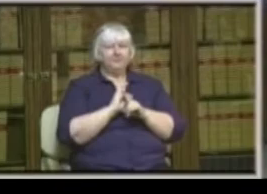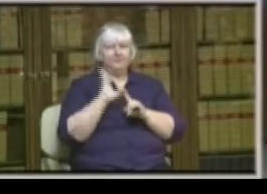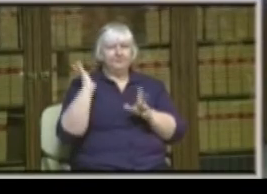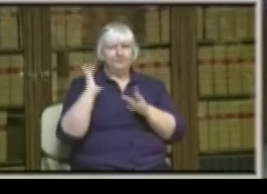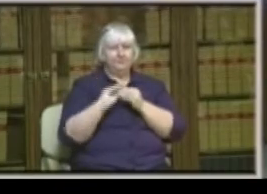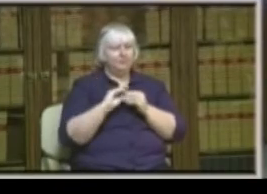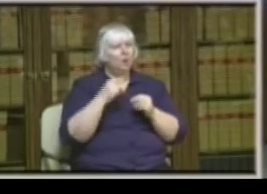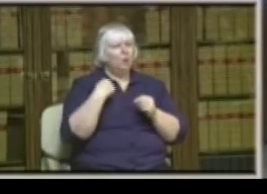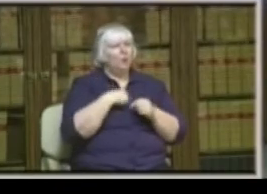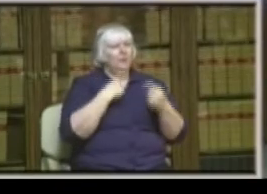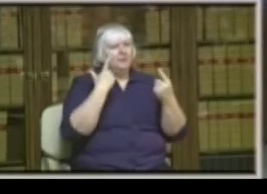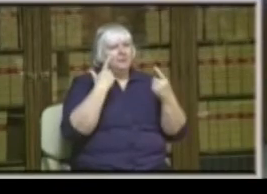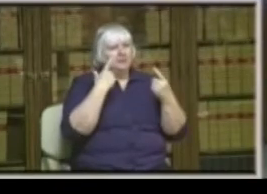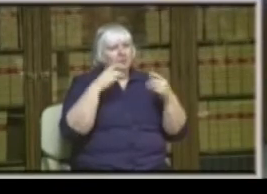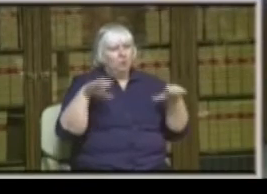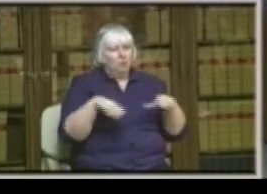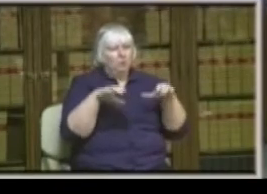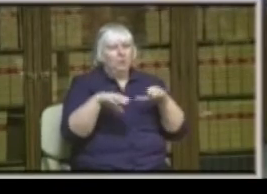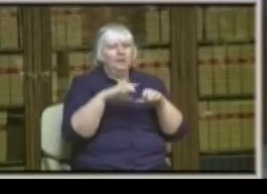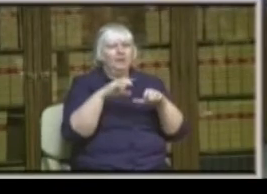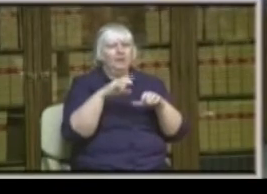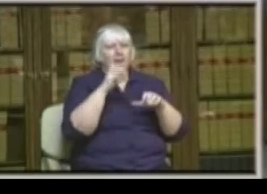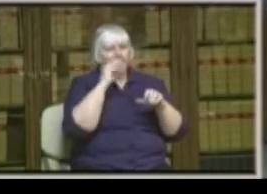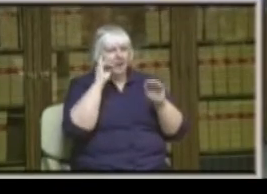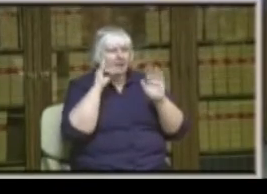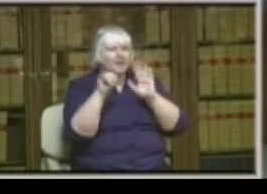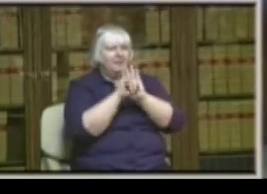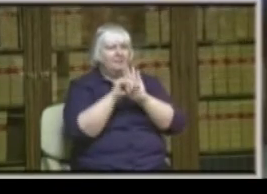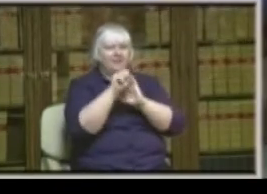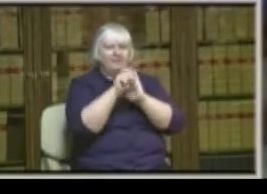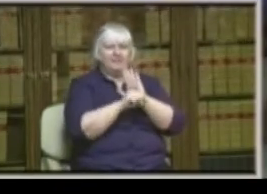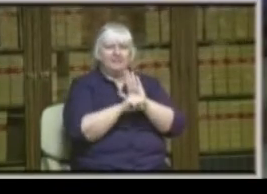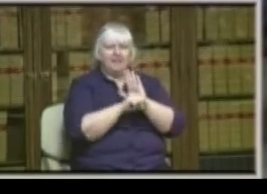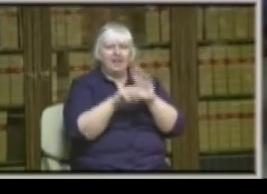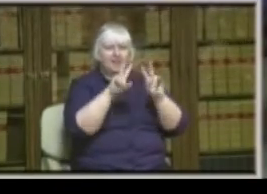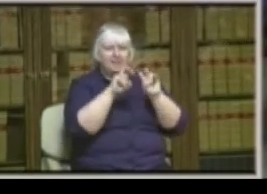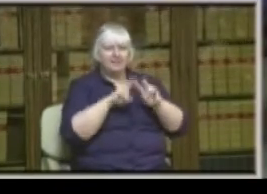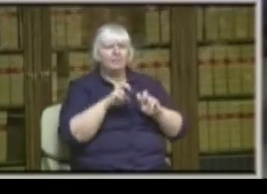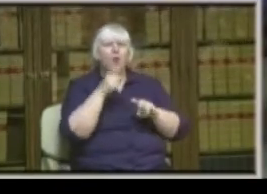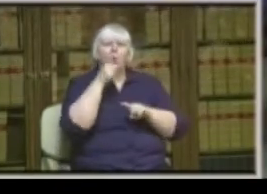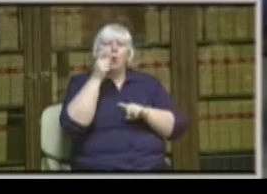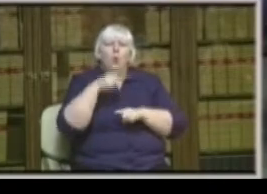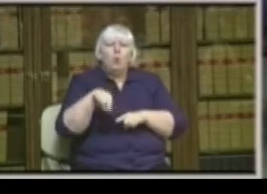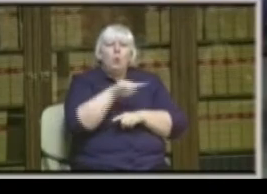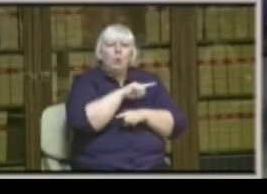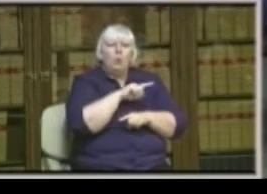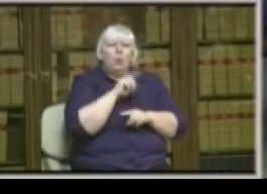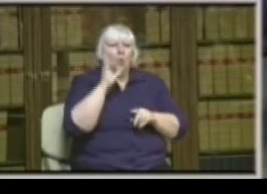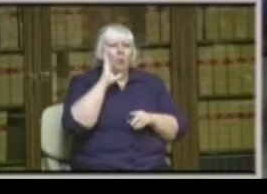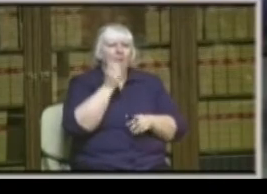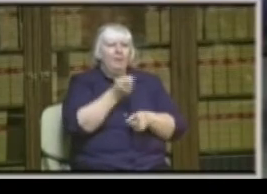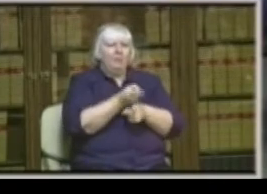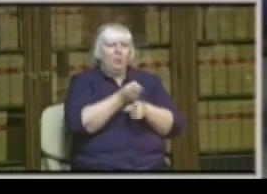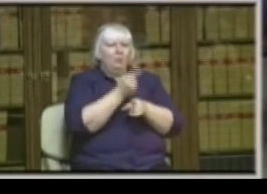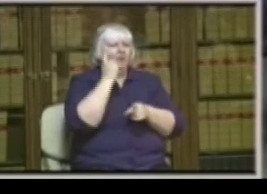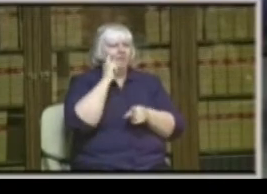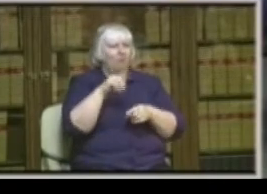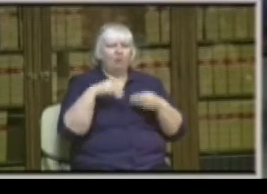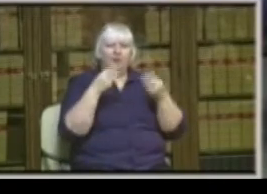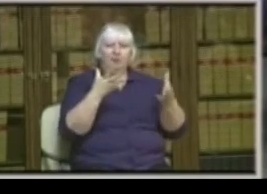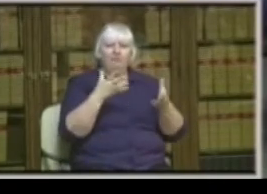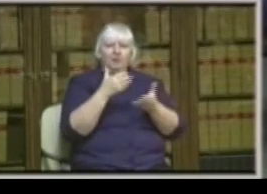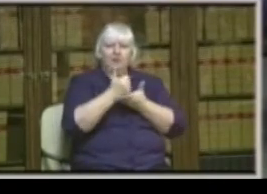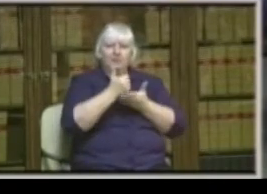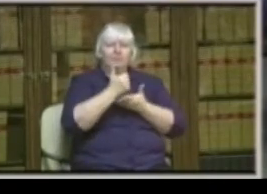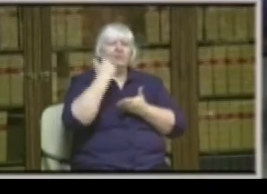been engaging in a process of identifying in the statewide assessment system which subjects would be appropriate for giving an